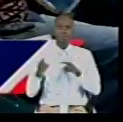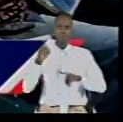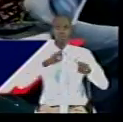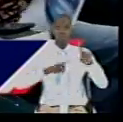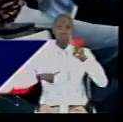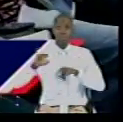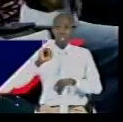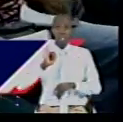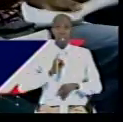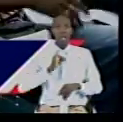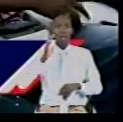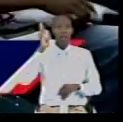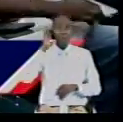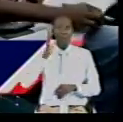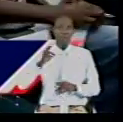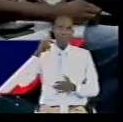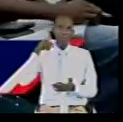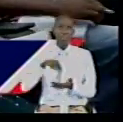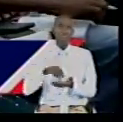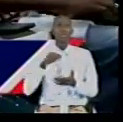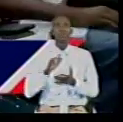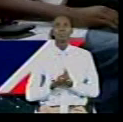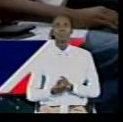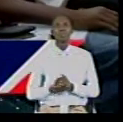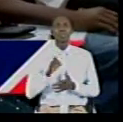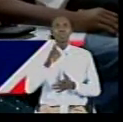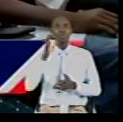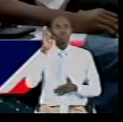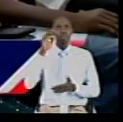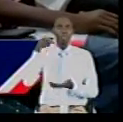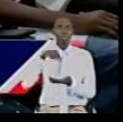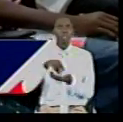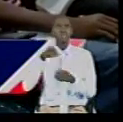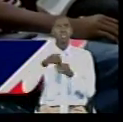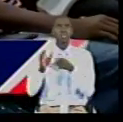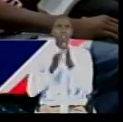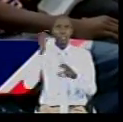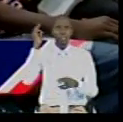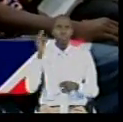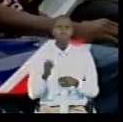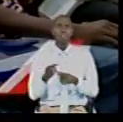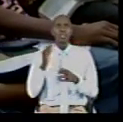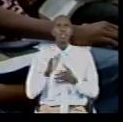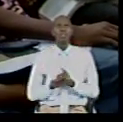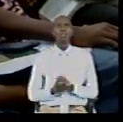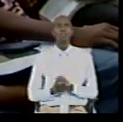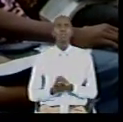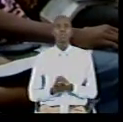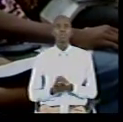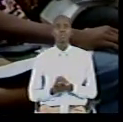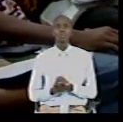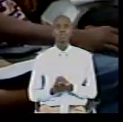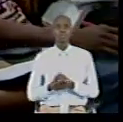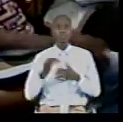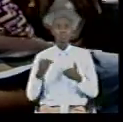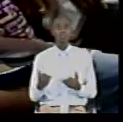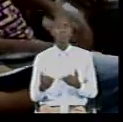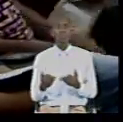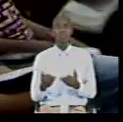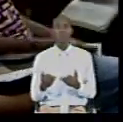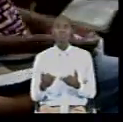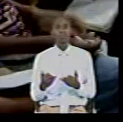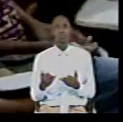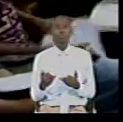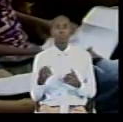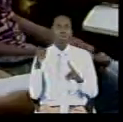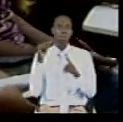will stand. You will stand in Jesus' name. Now we're coming to point